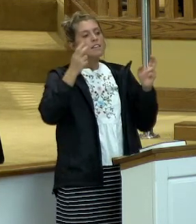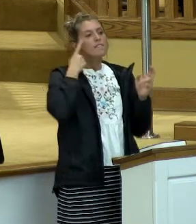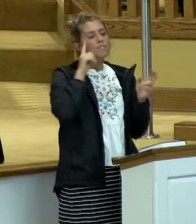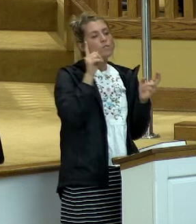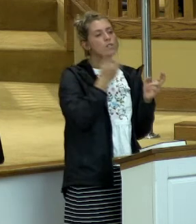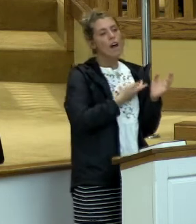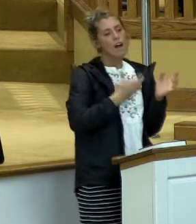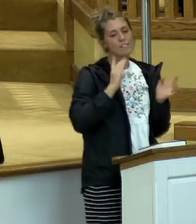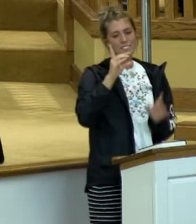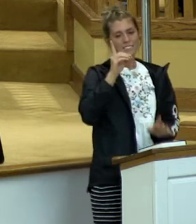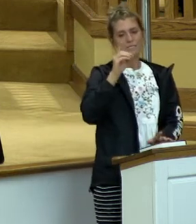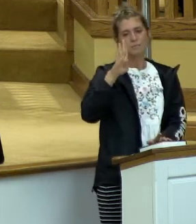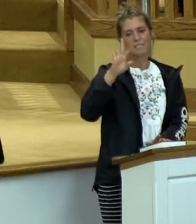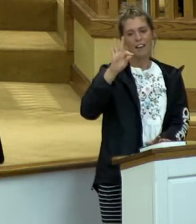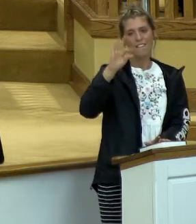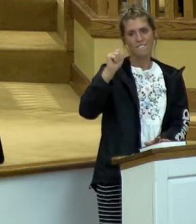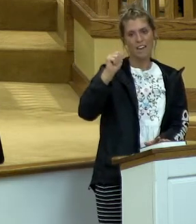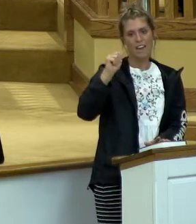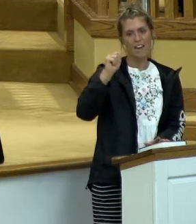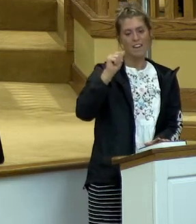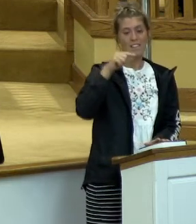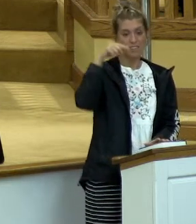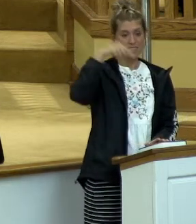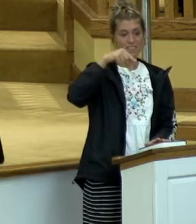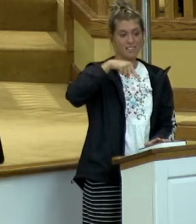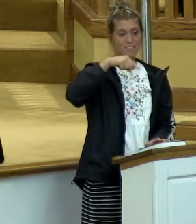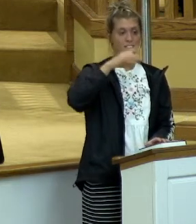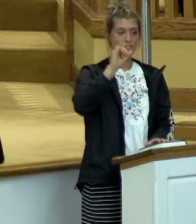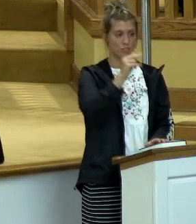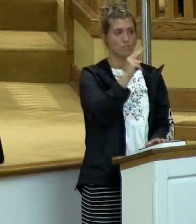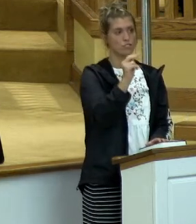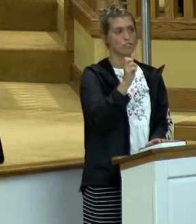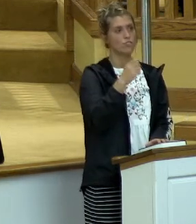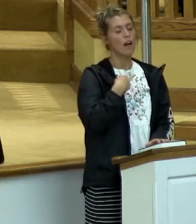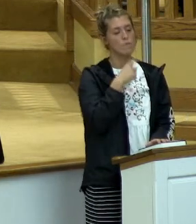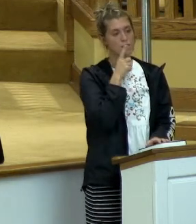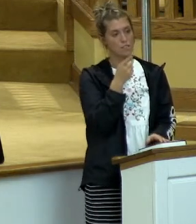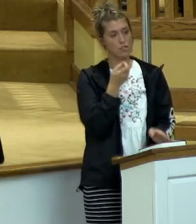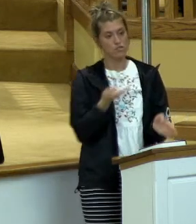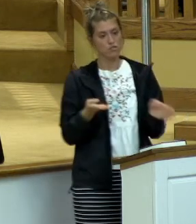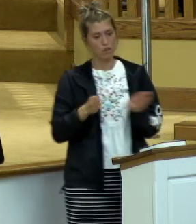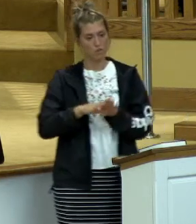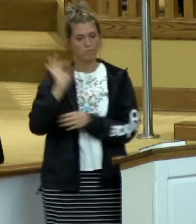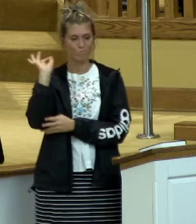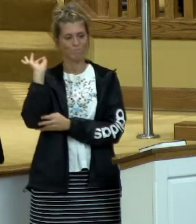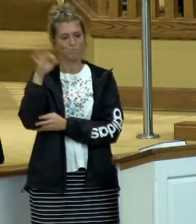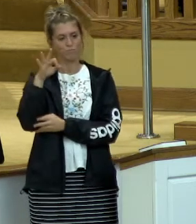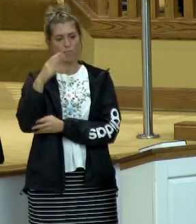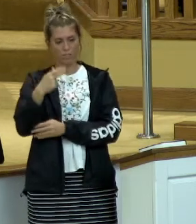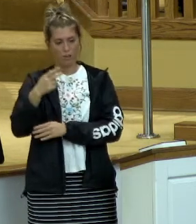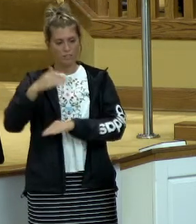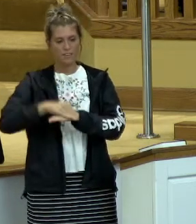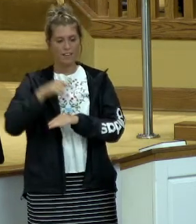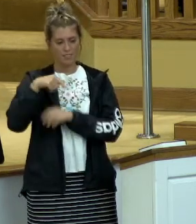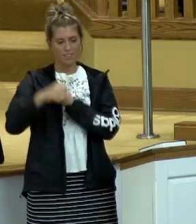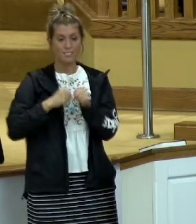theme for our DBFA, National Deaf Conference, this coming June, and I'm closing the conference out on Thursday night this year, which is